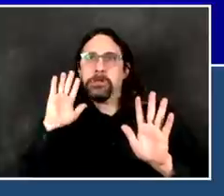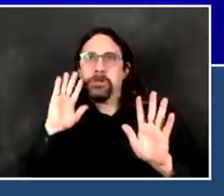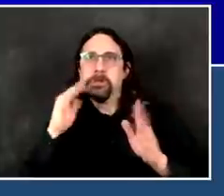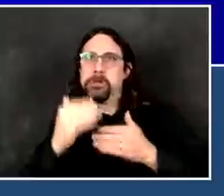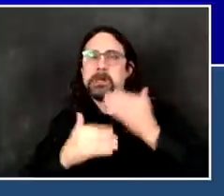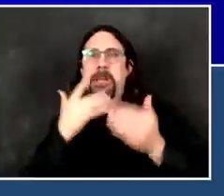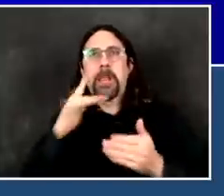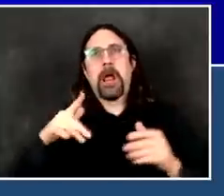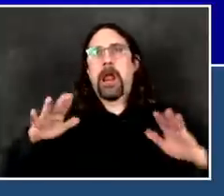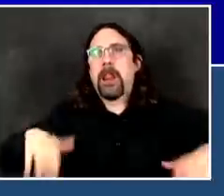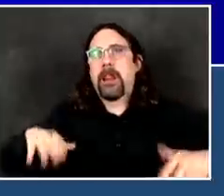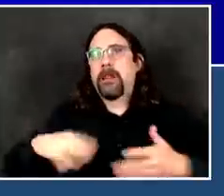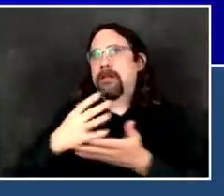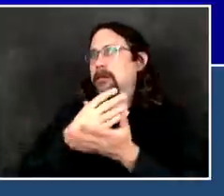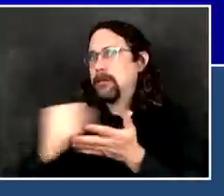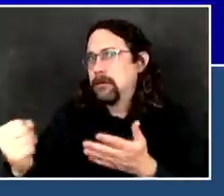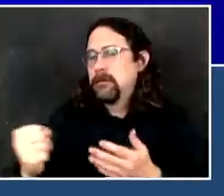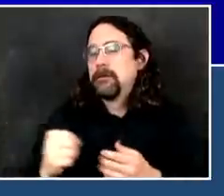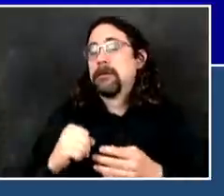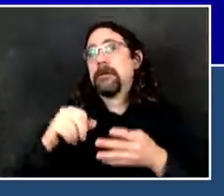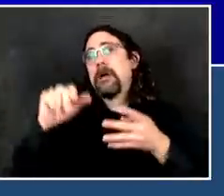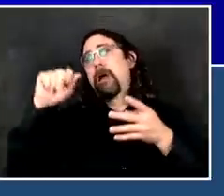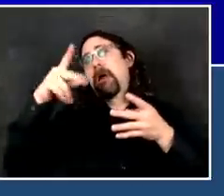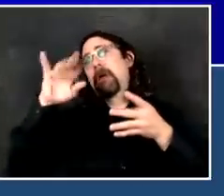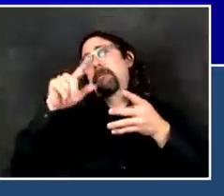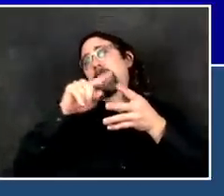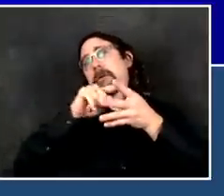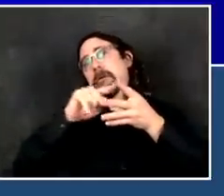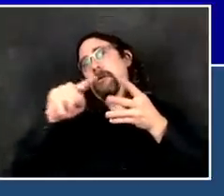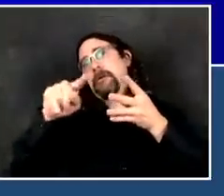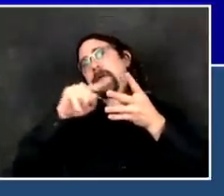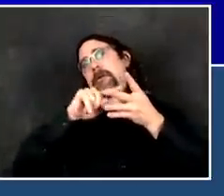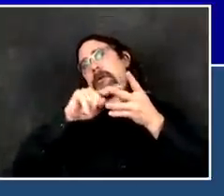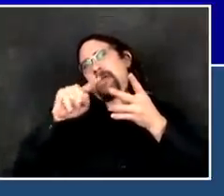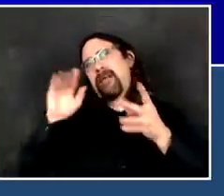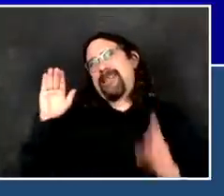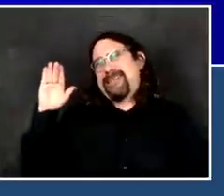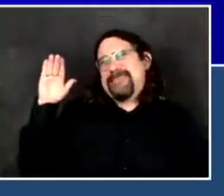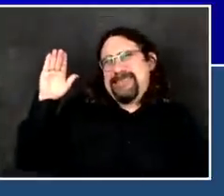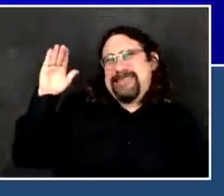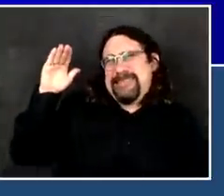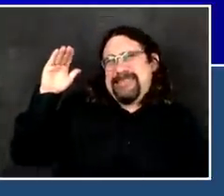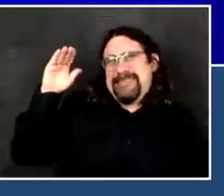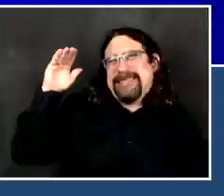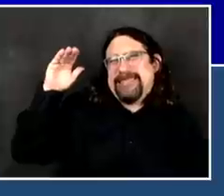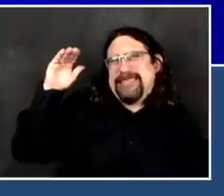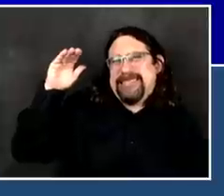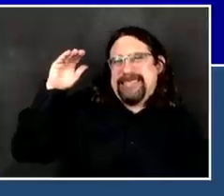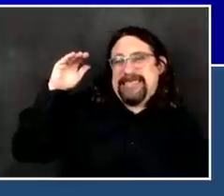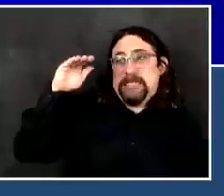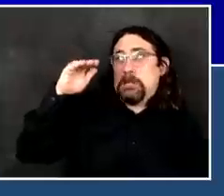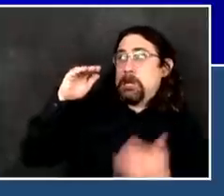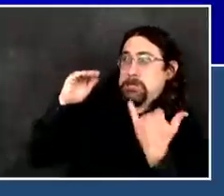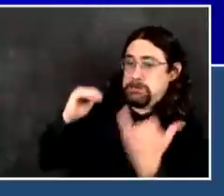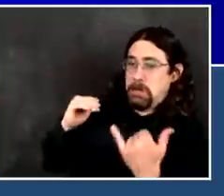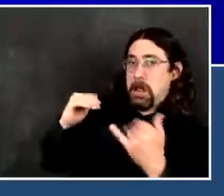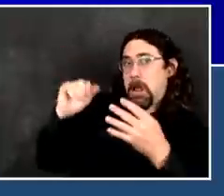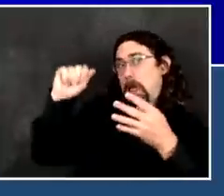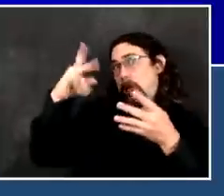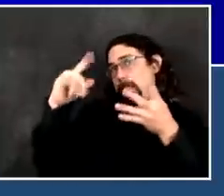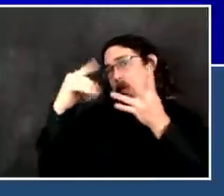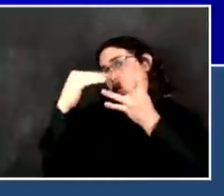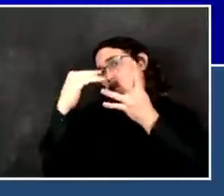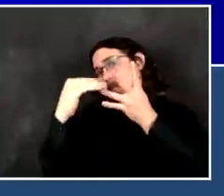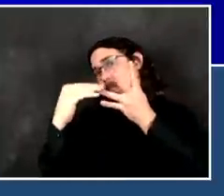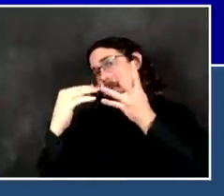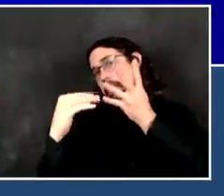really declines consistently, the need each day. But having gone through that terrifying moment, I can tell